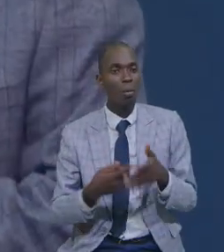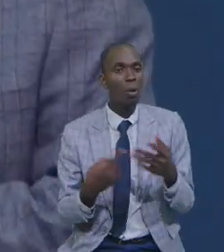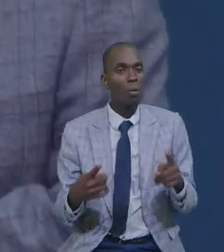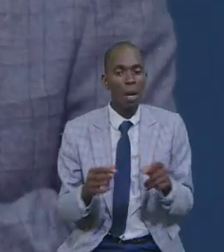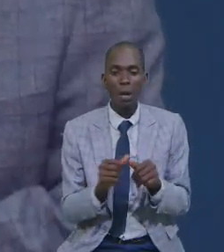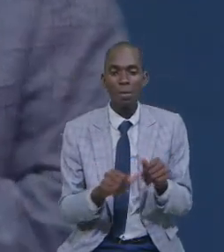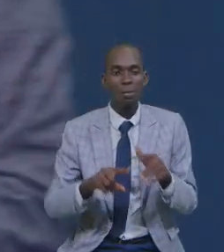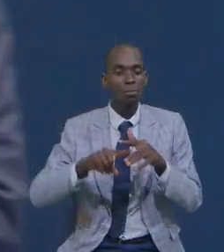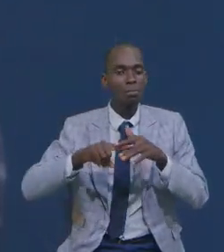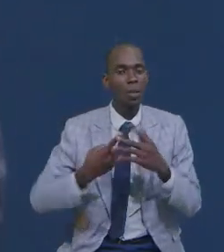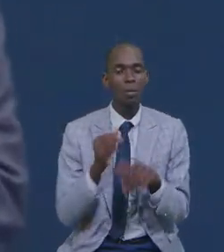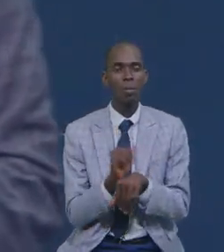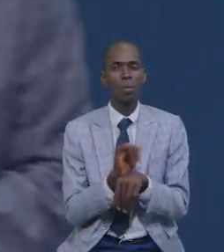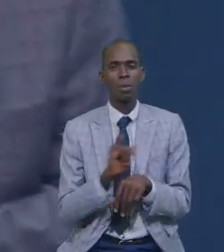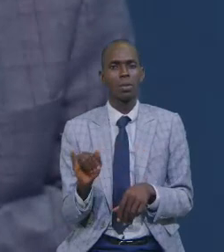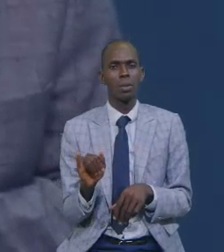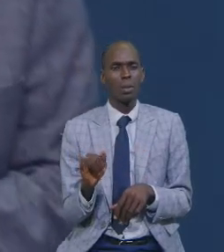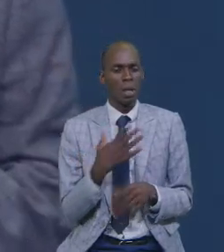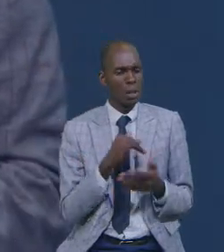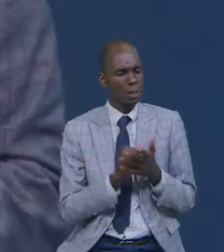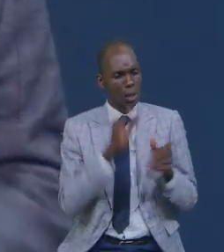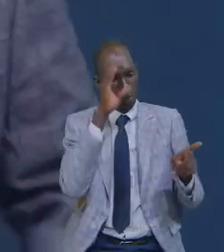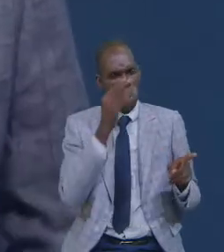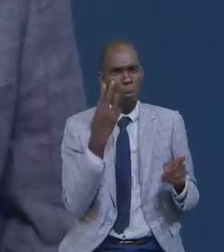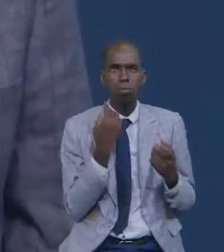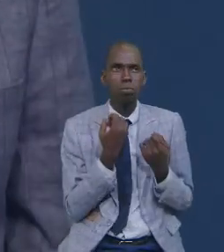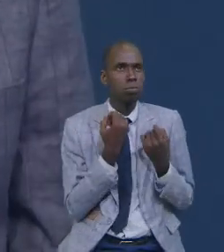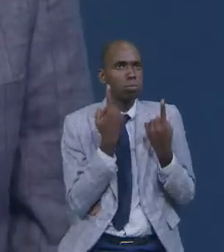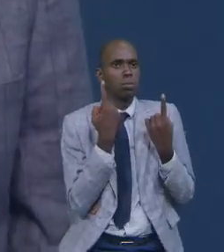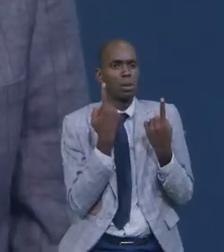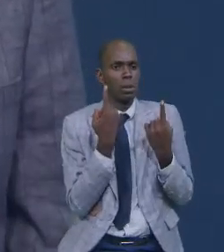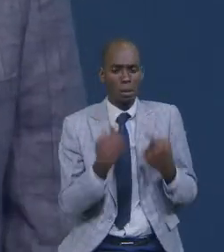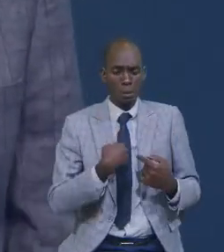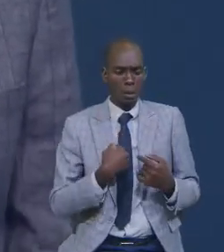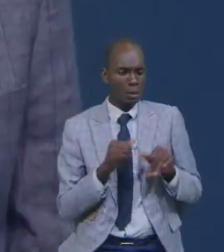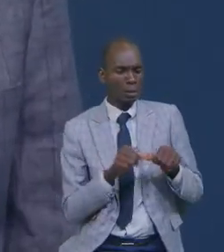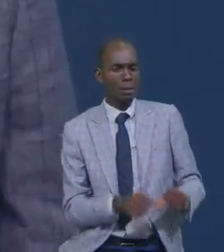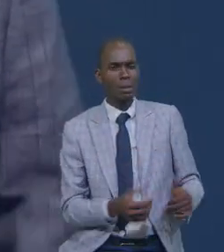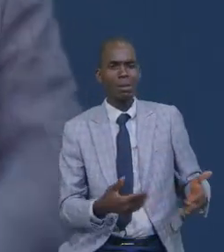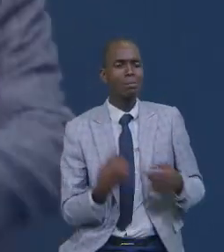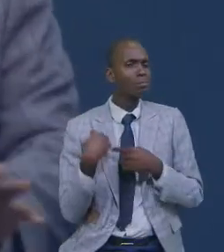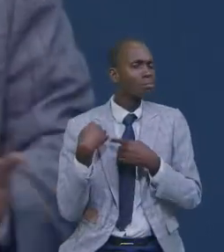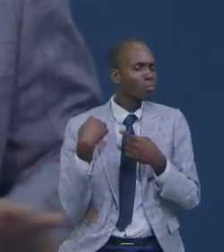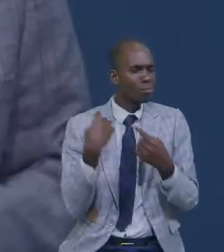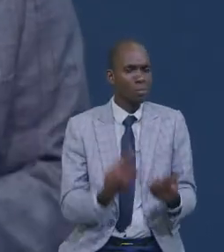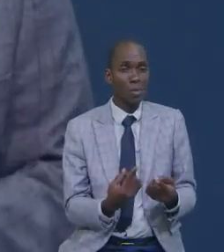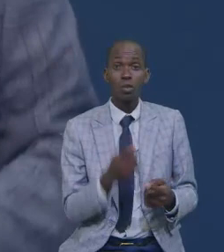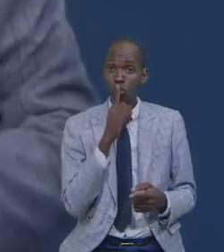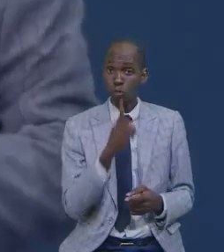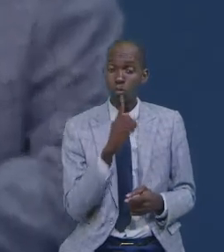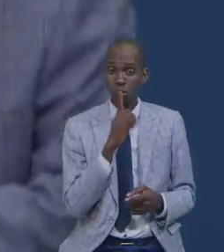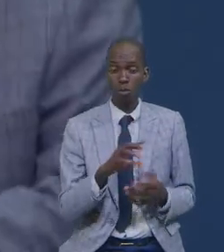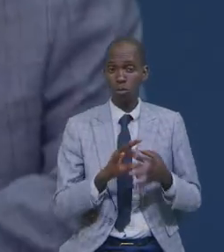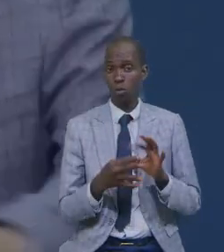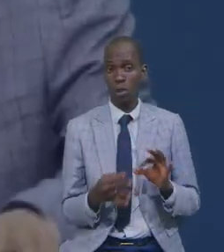worked. And so the man was surprised. I've been here, I've lived, true story, I've been here, I've labored,